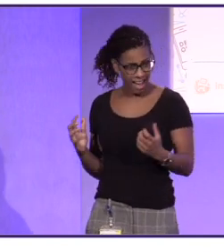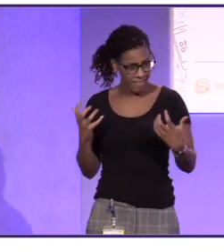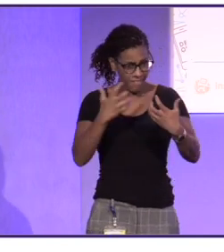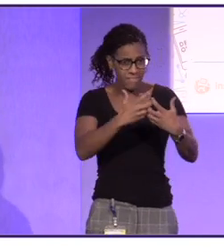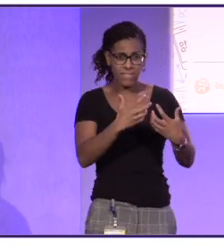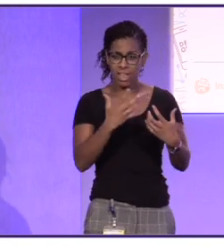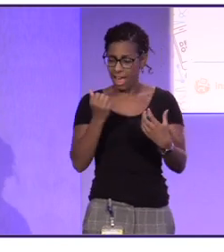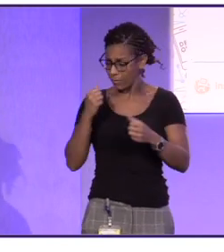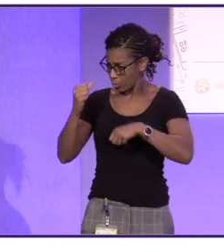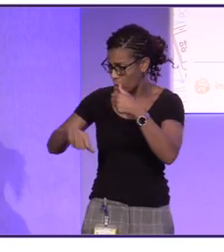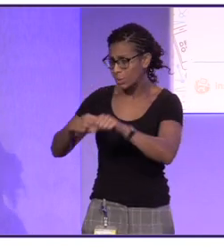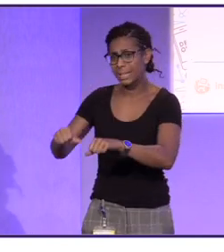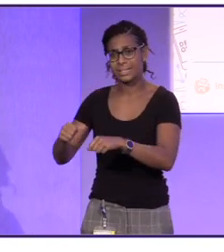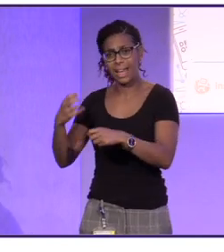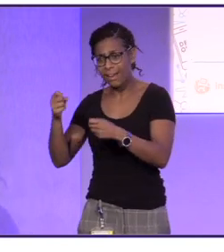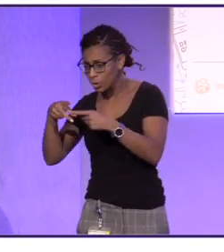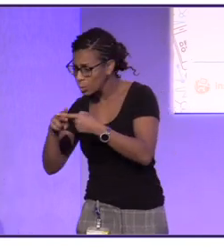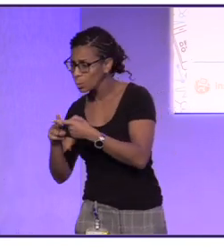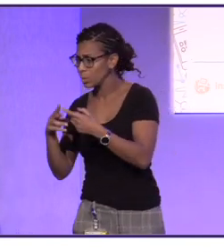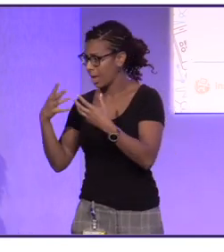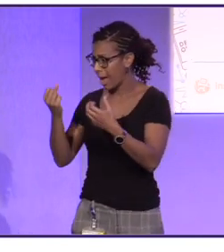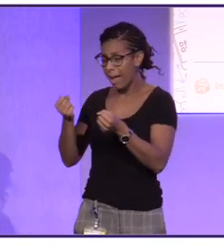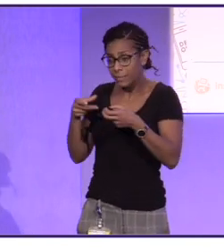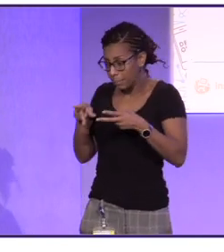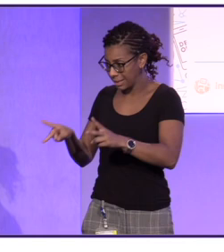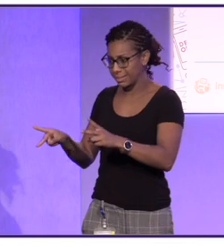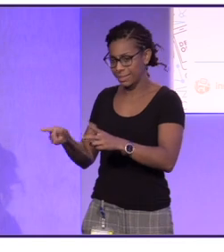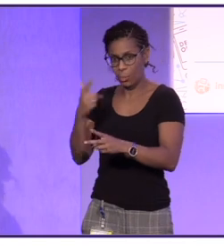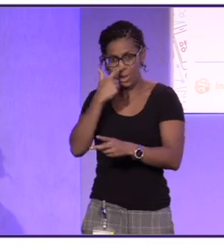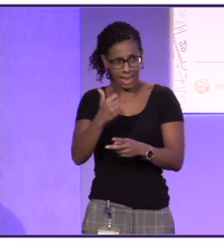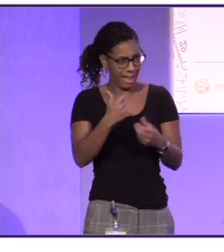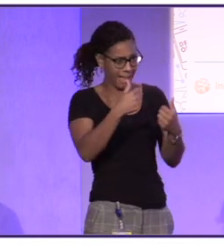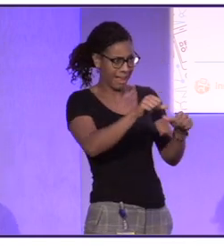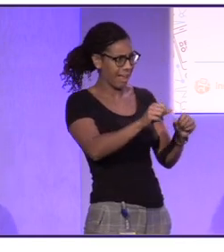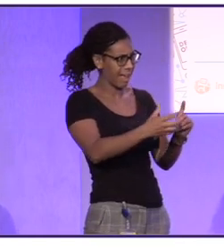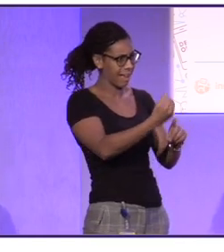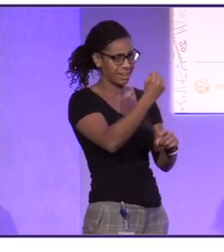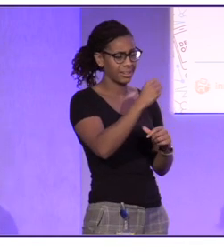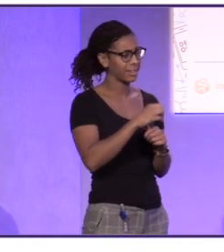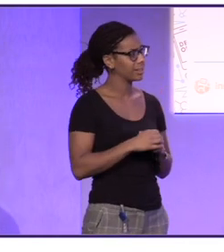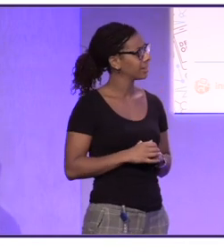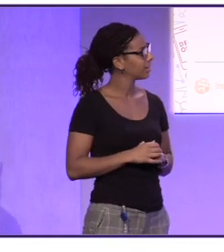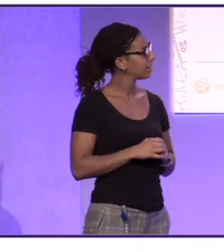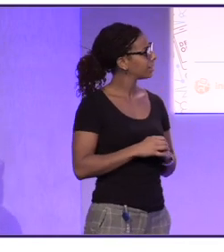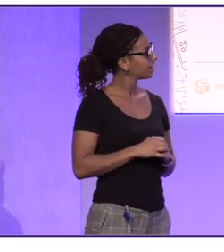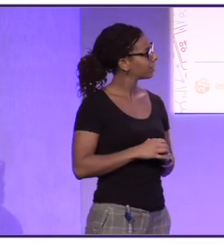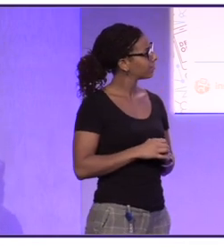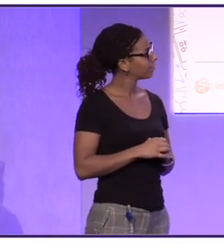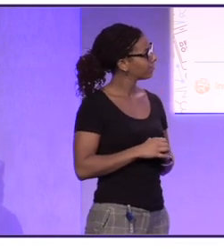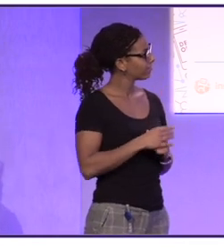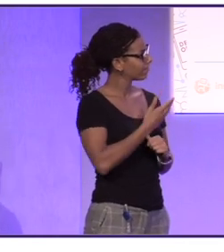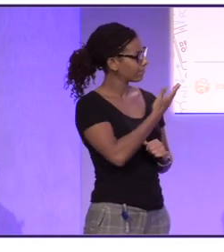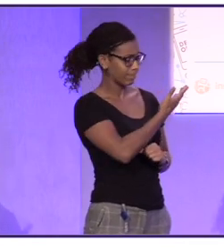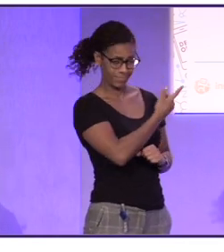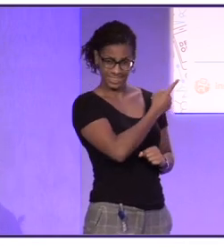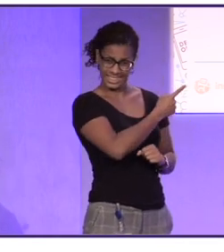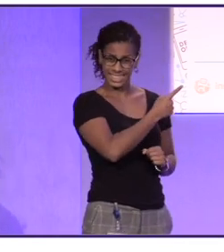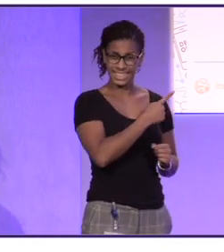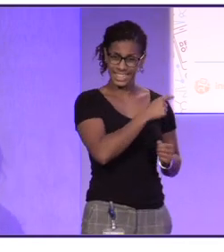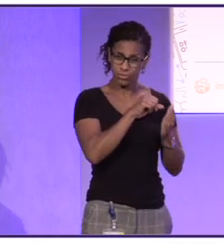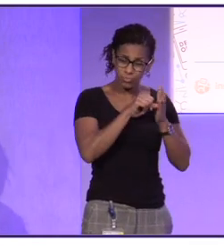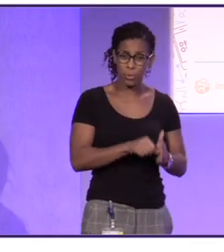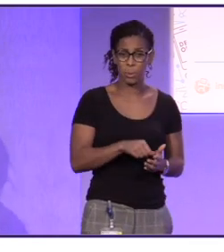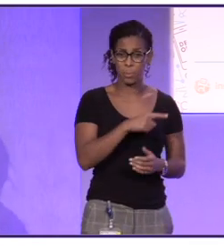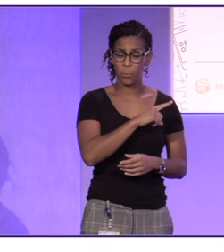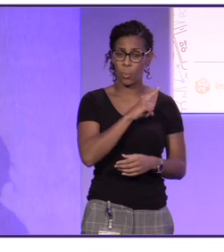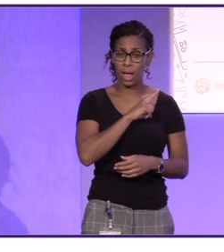There are processes for that. There are means that we have to this end. So the real problem is it's all in one place.